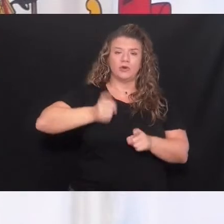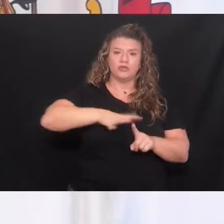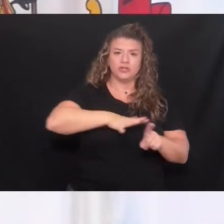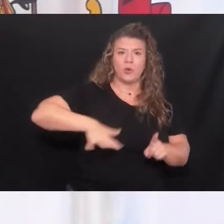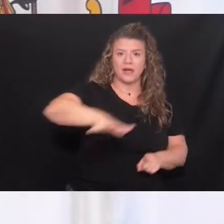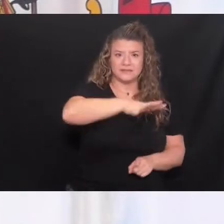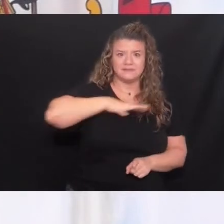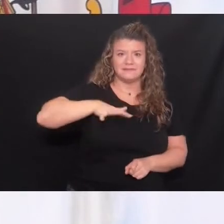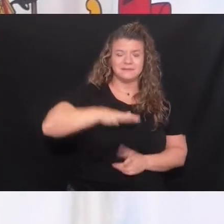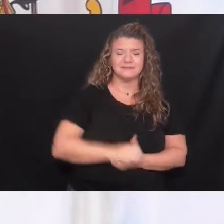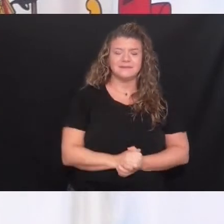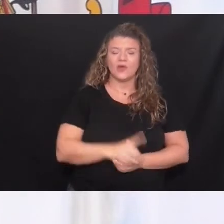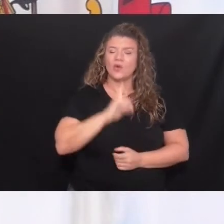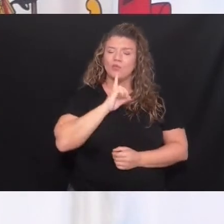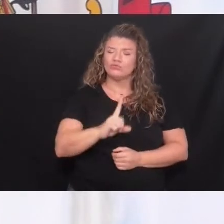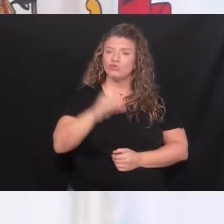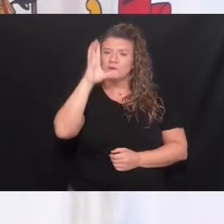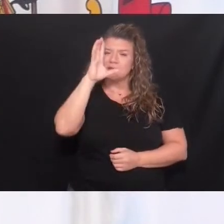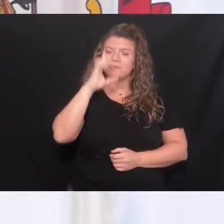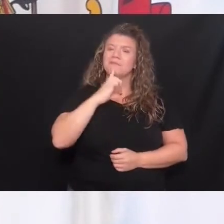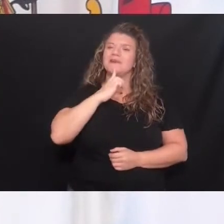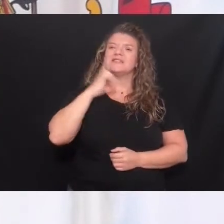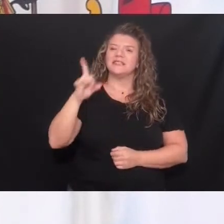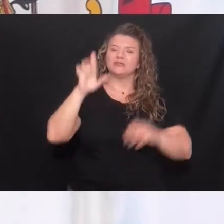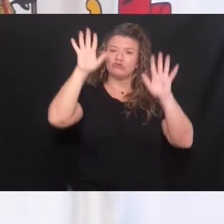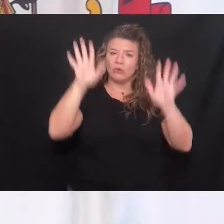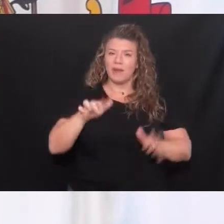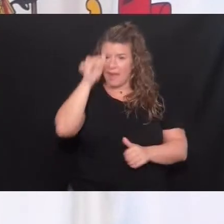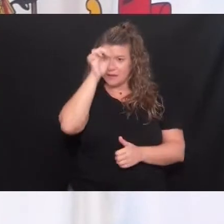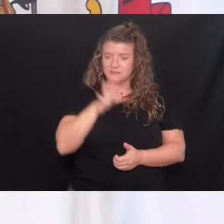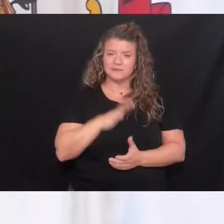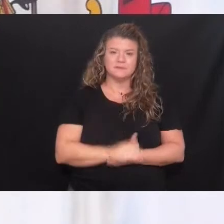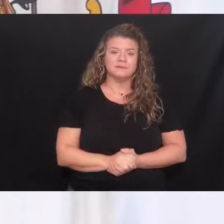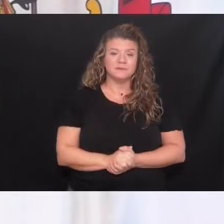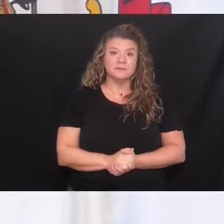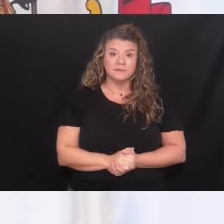us. We'll truly miss this great man.